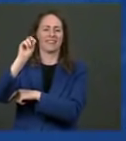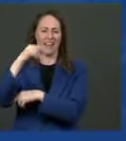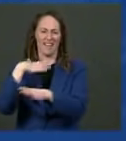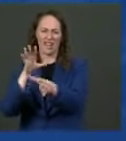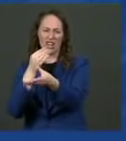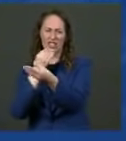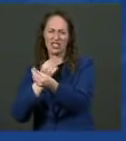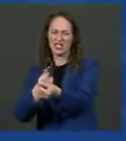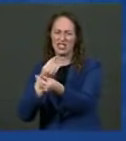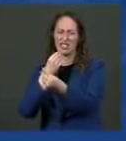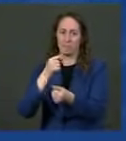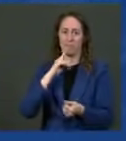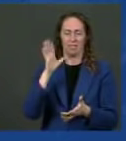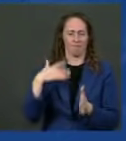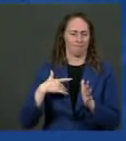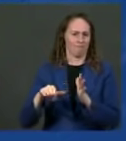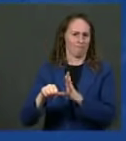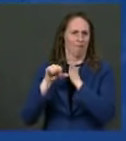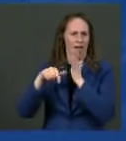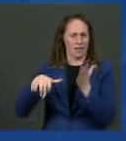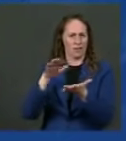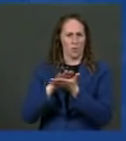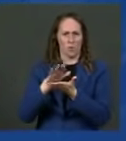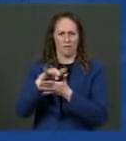really something else.